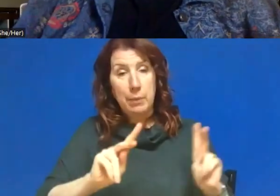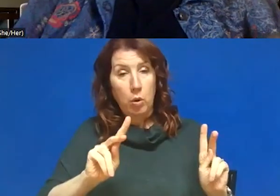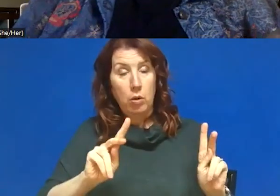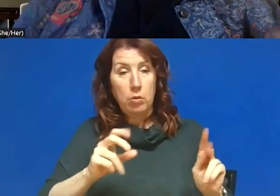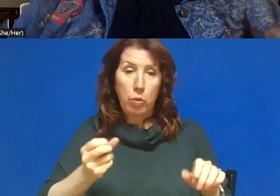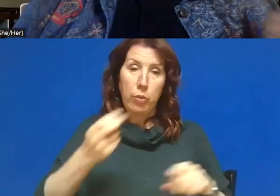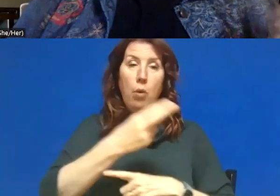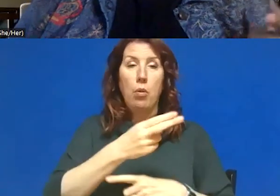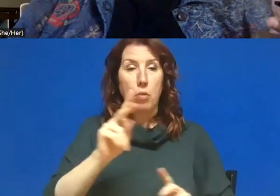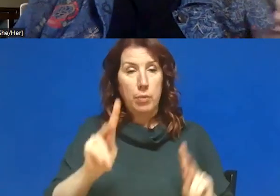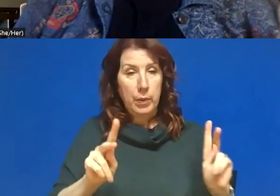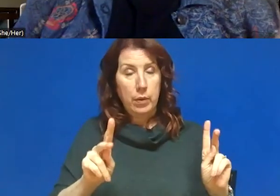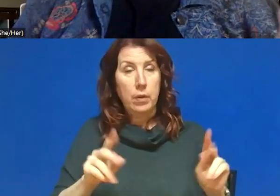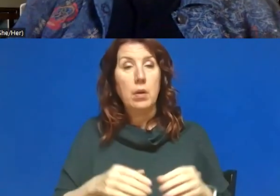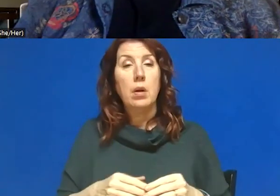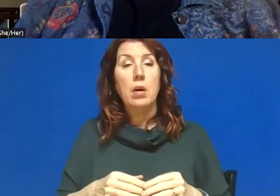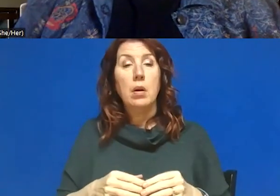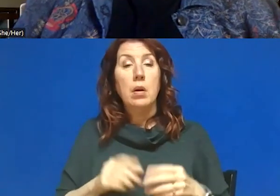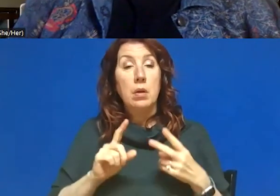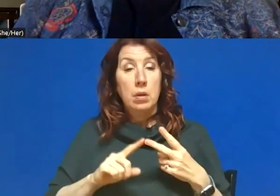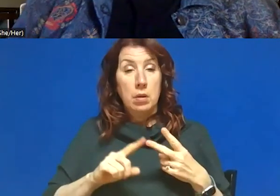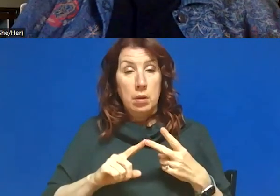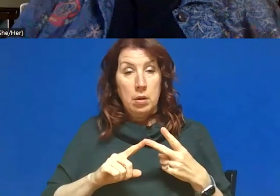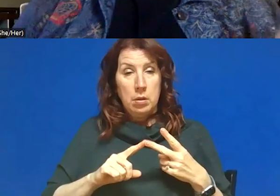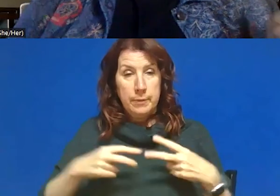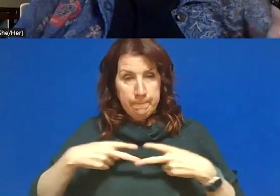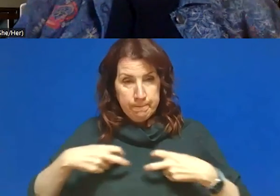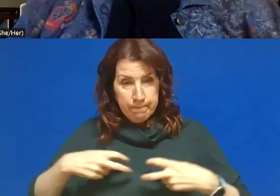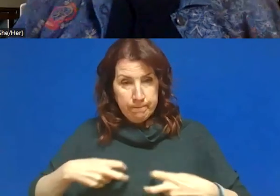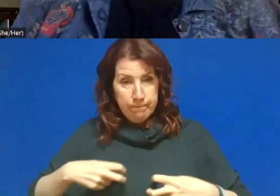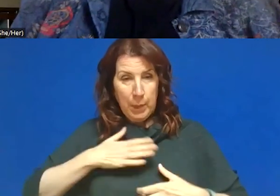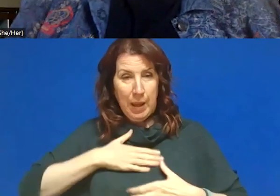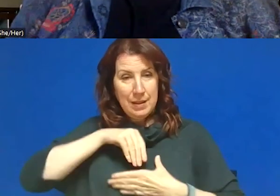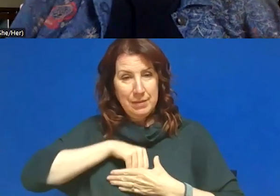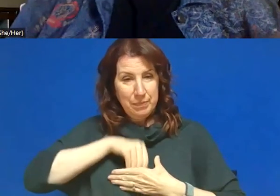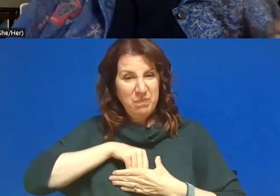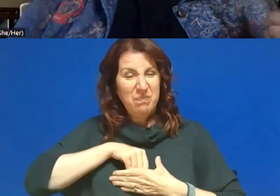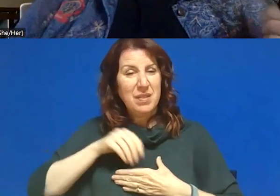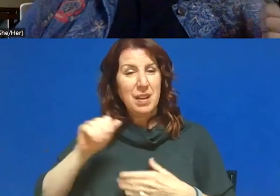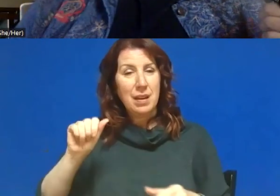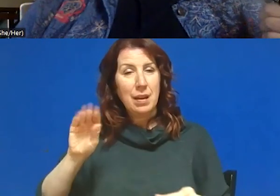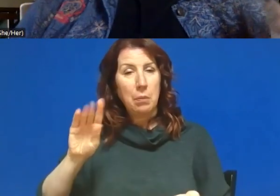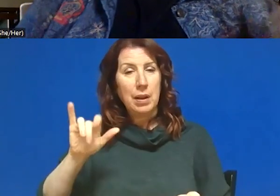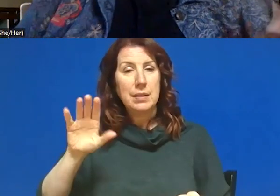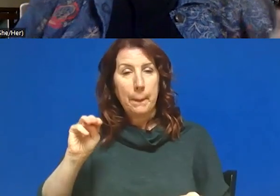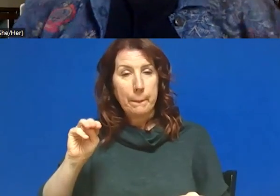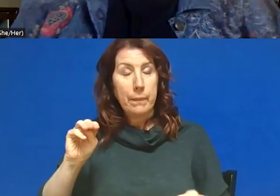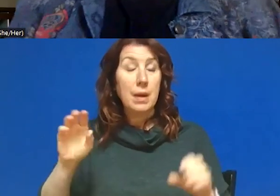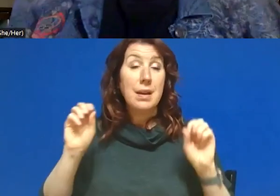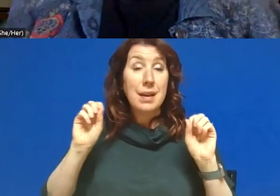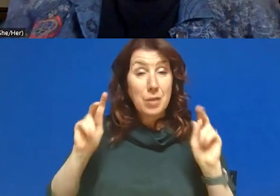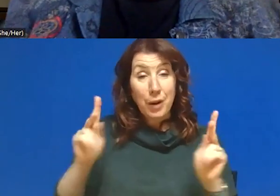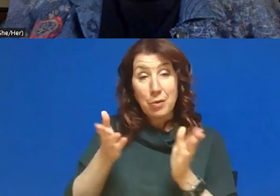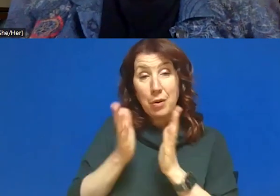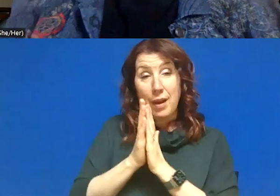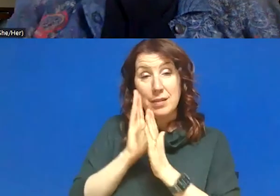is combat your own internalized ableism. It's okay to need help. It's okay to be fearful of the